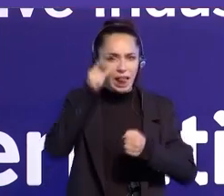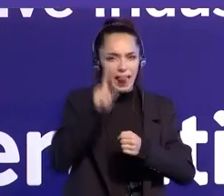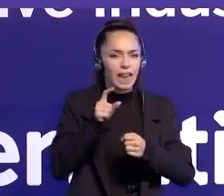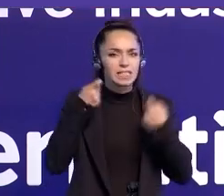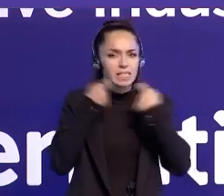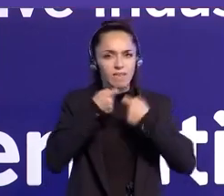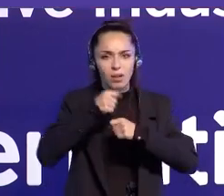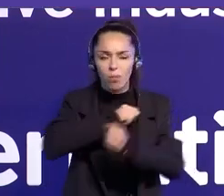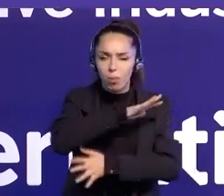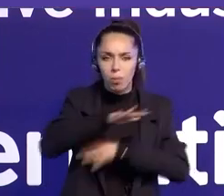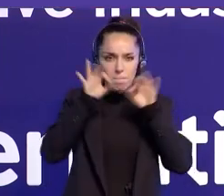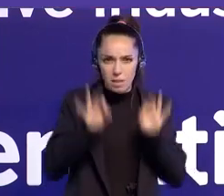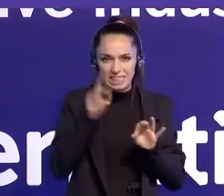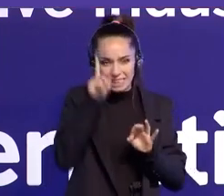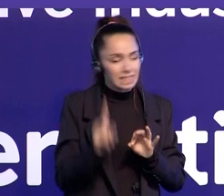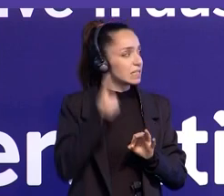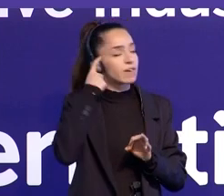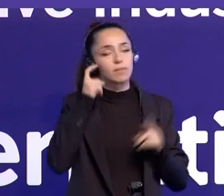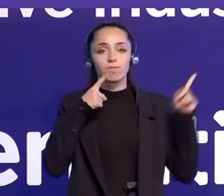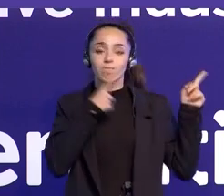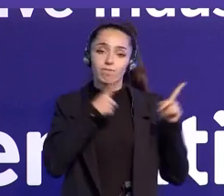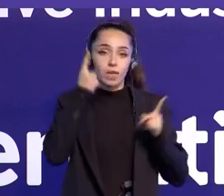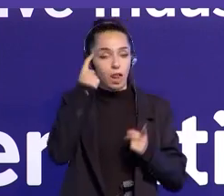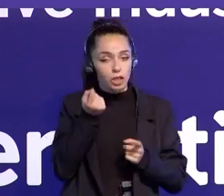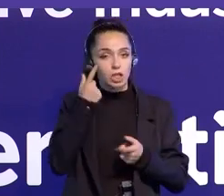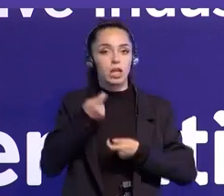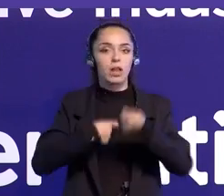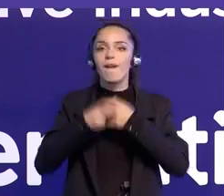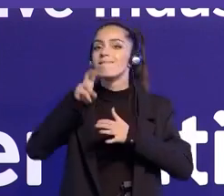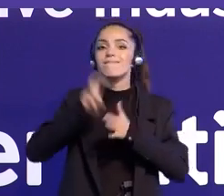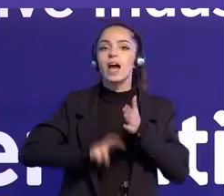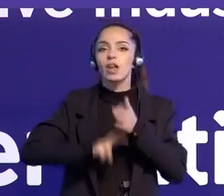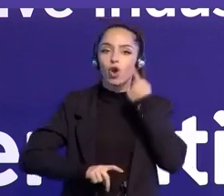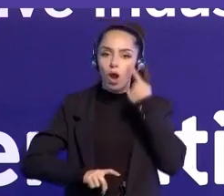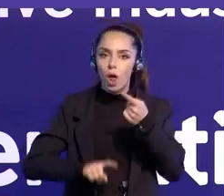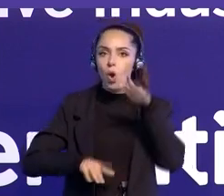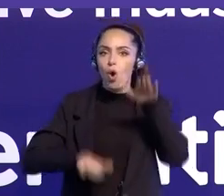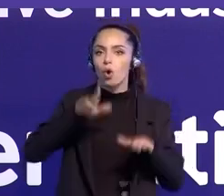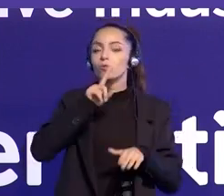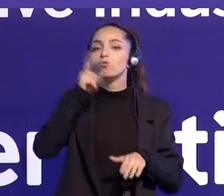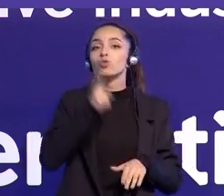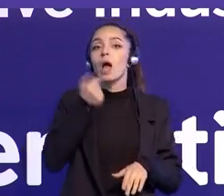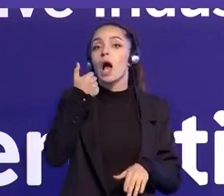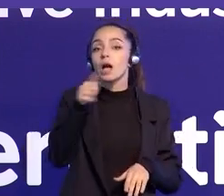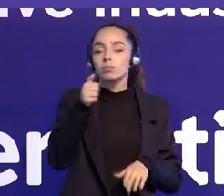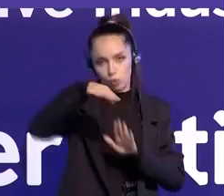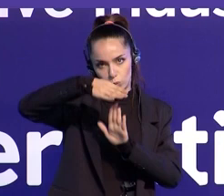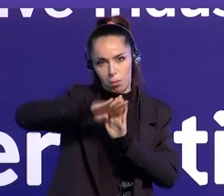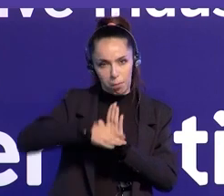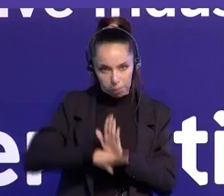industries decreased by 60%, and the declared income dropped by 41%.